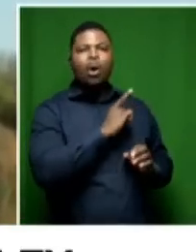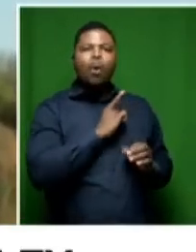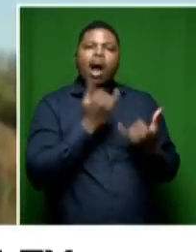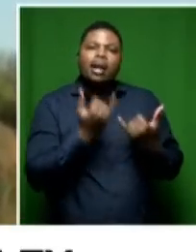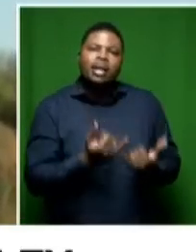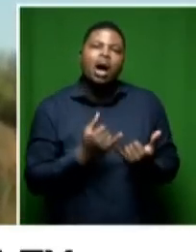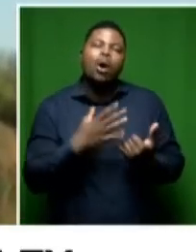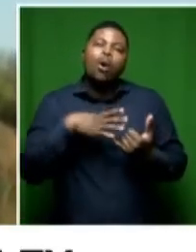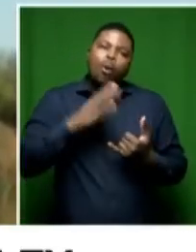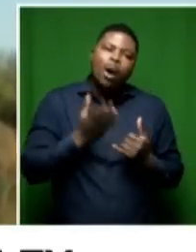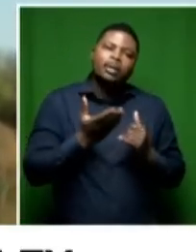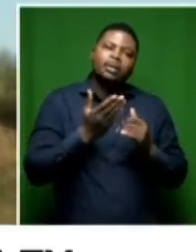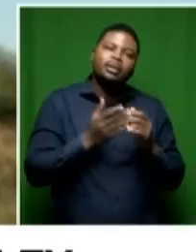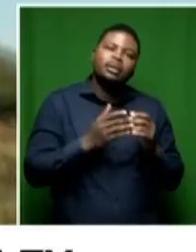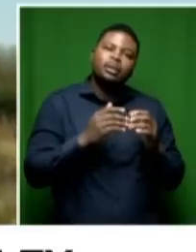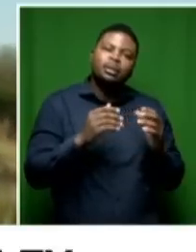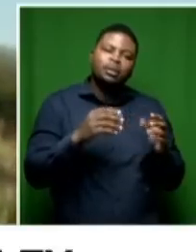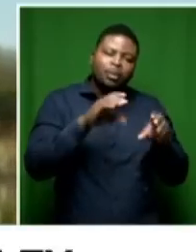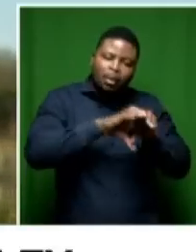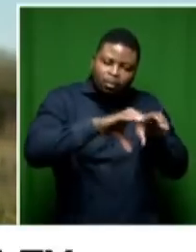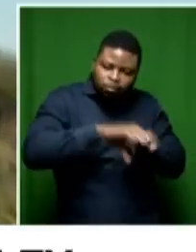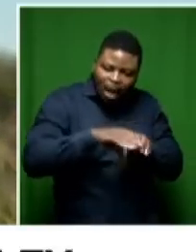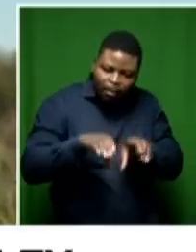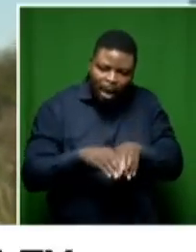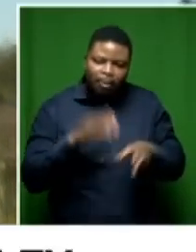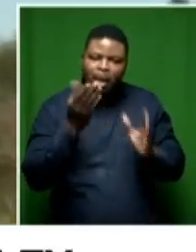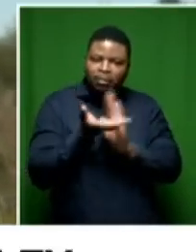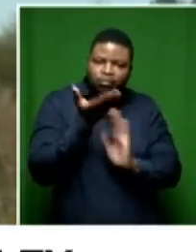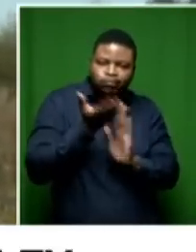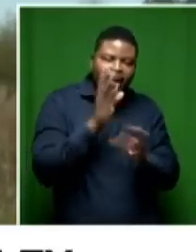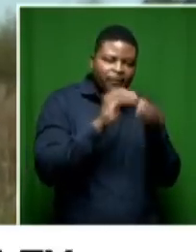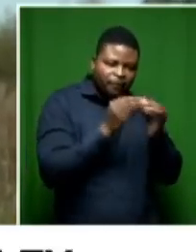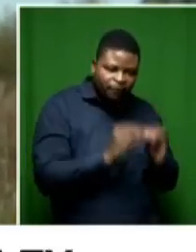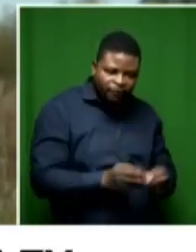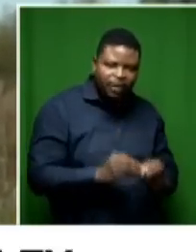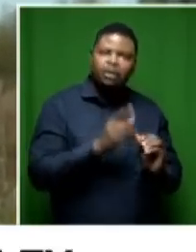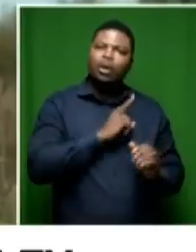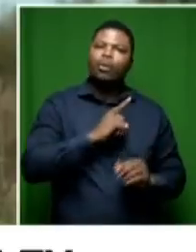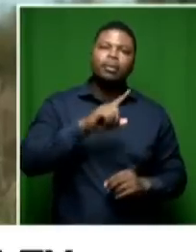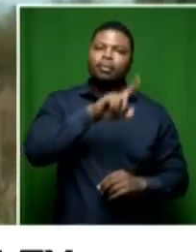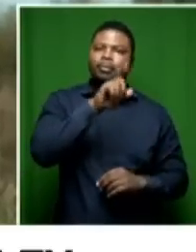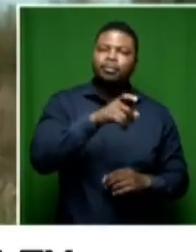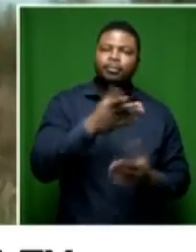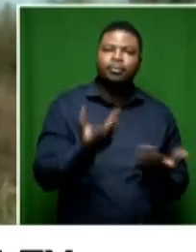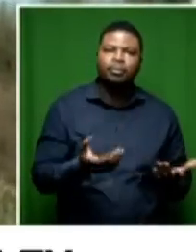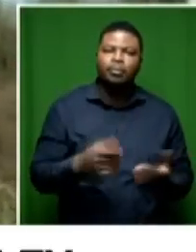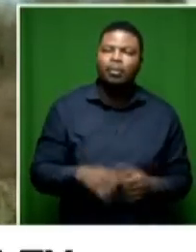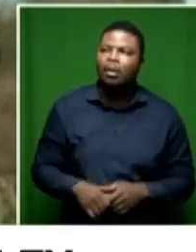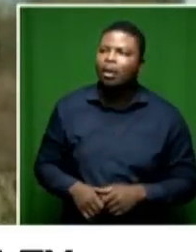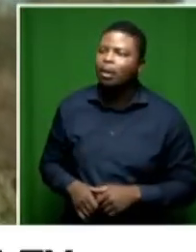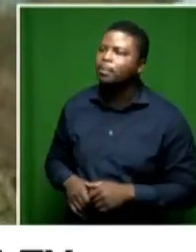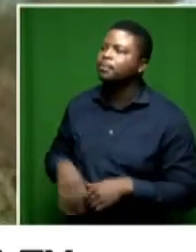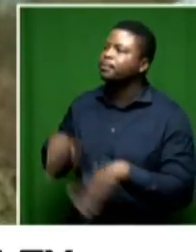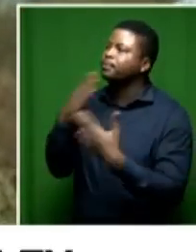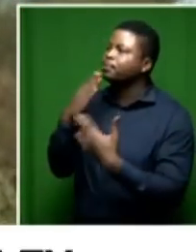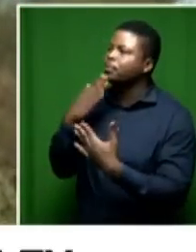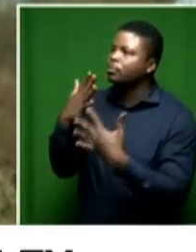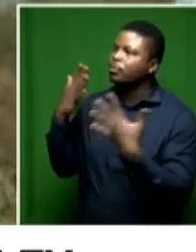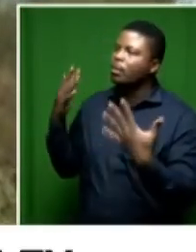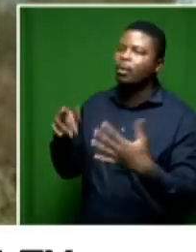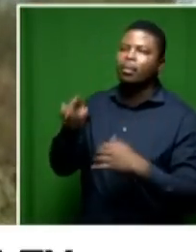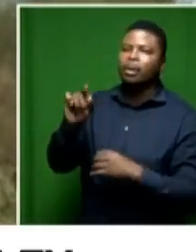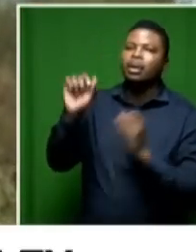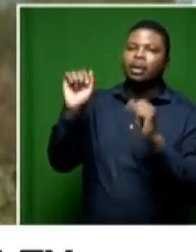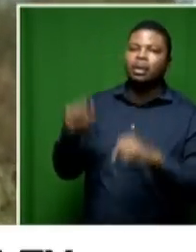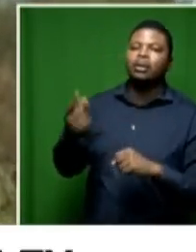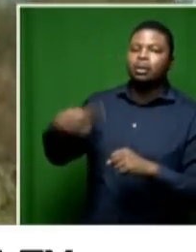maintenance of its infrastructure? Thank you, Reggie, and good morning, and thank you for having me. We are working